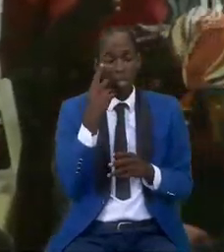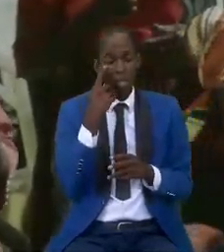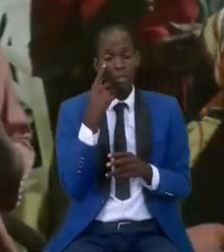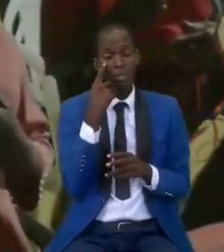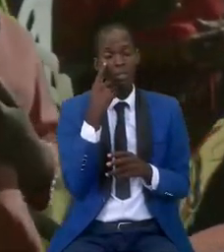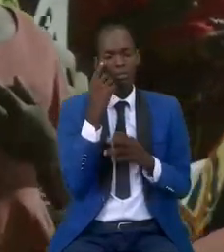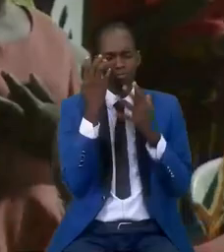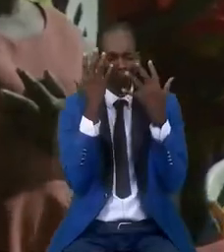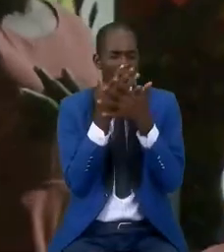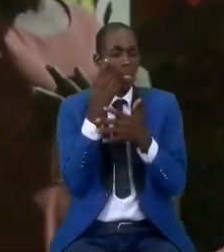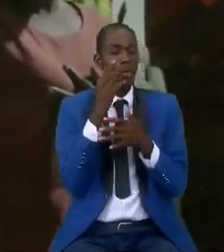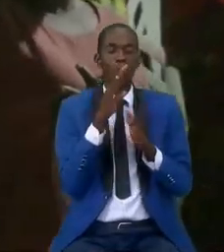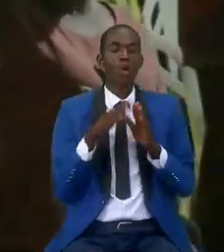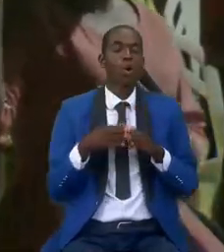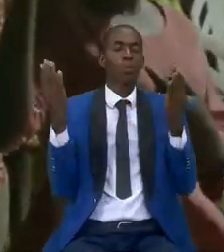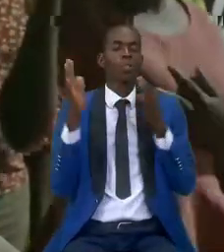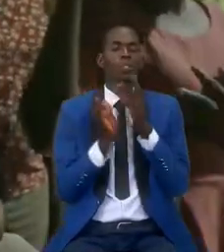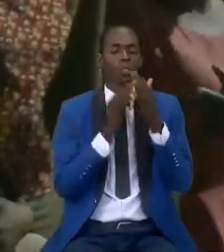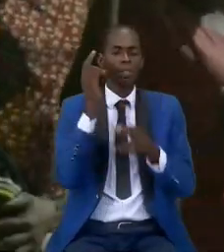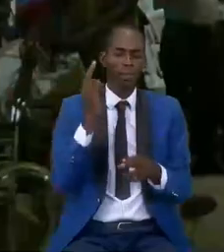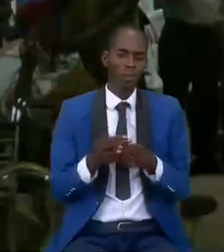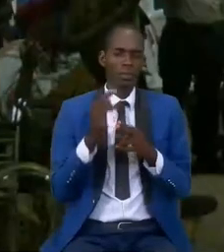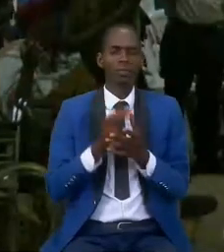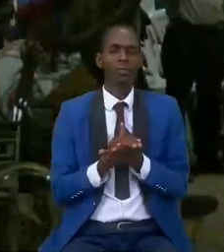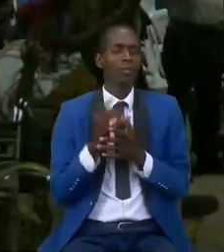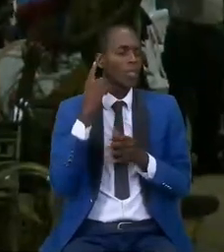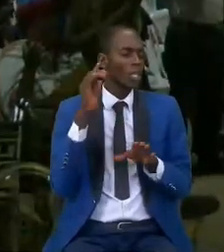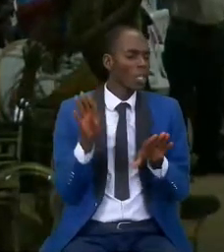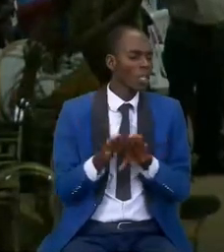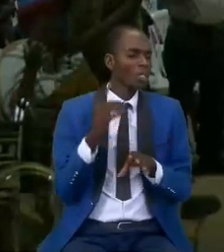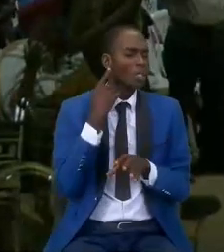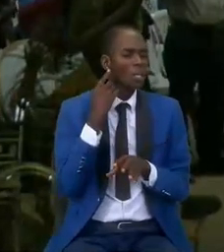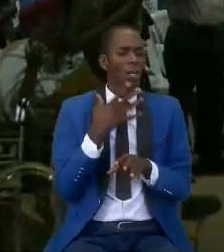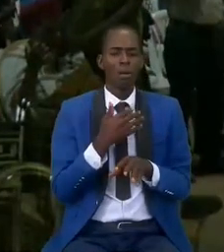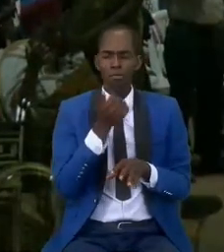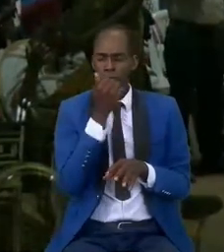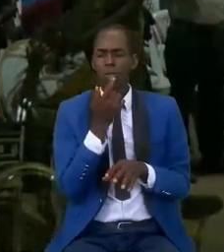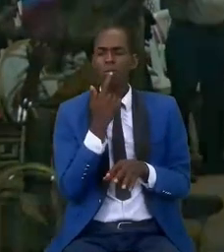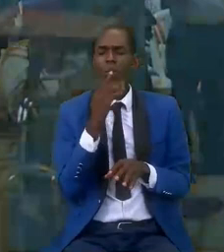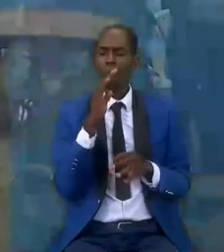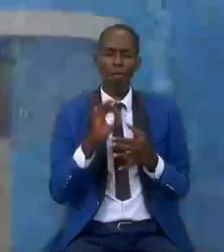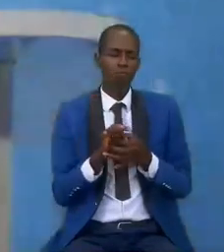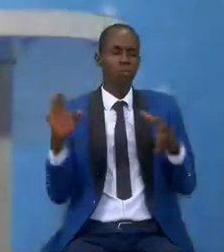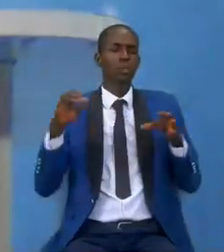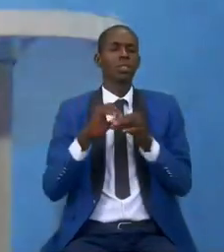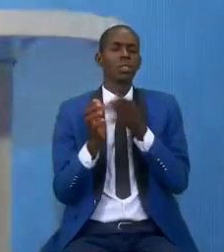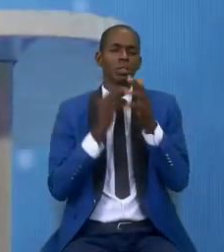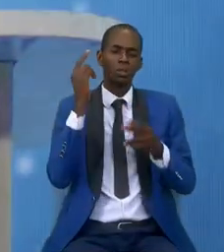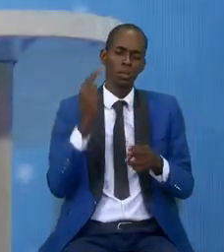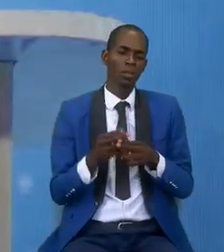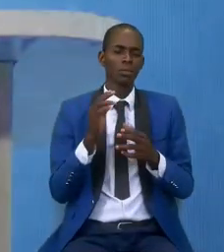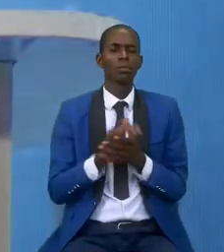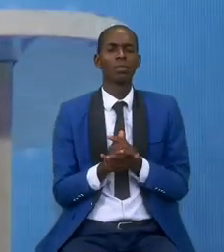fears and dark tongues be loosed in Jesus name aching joints arthritis